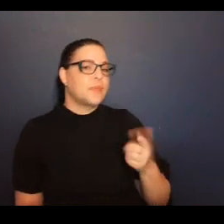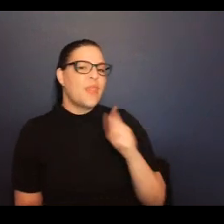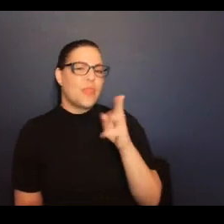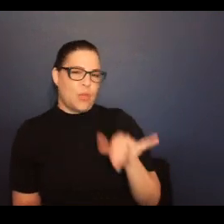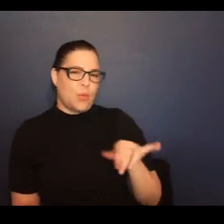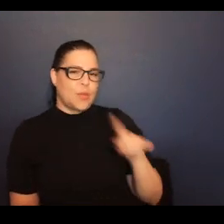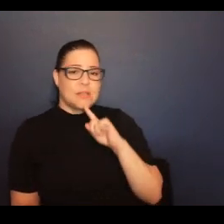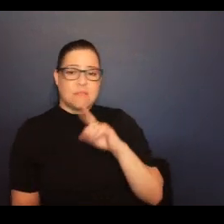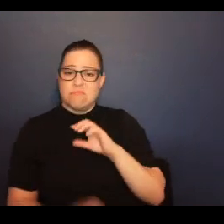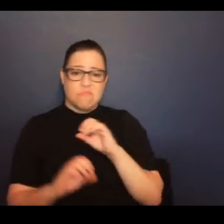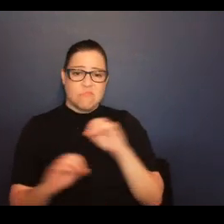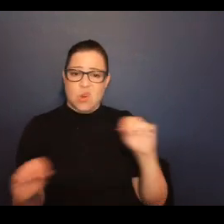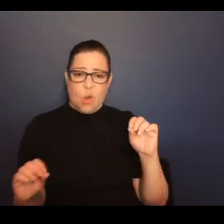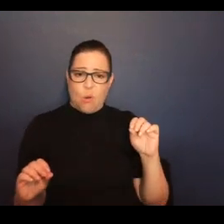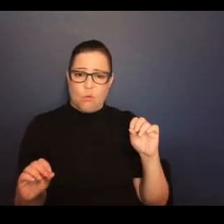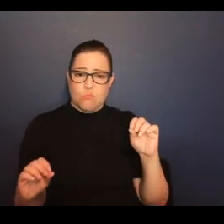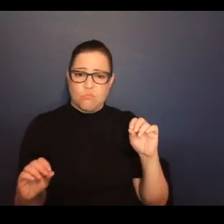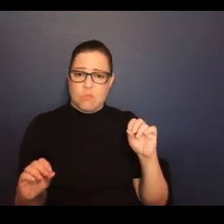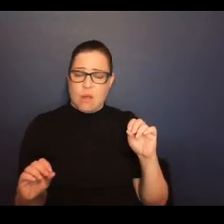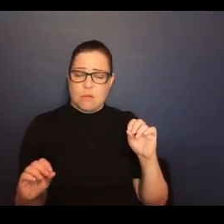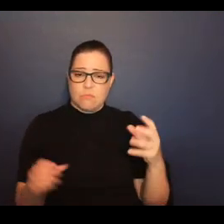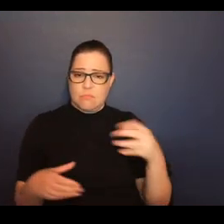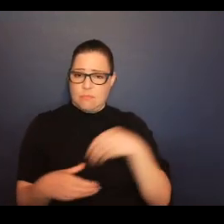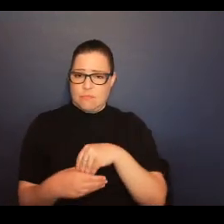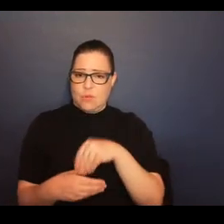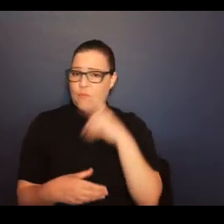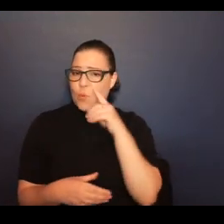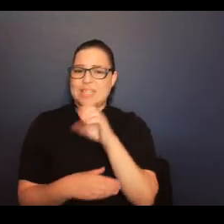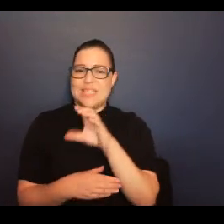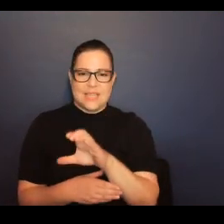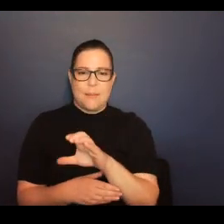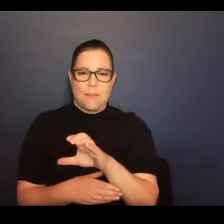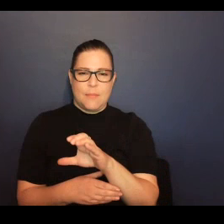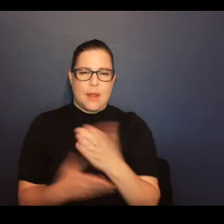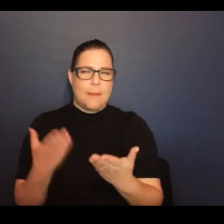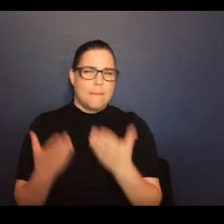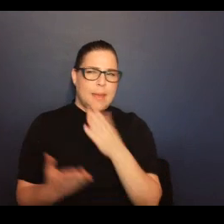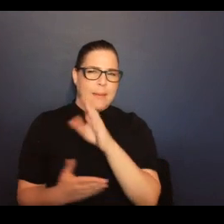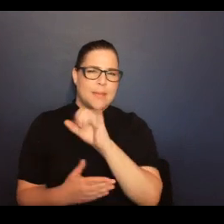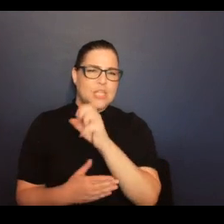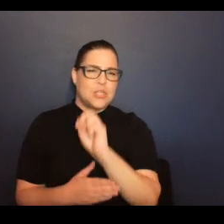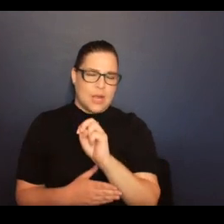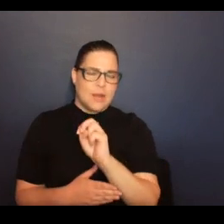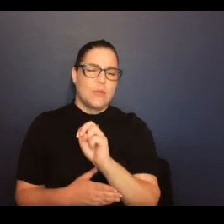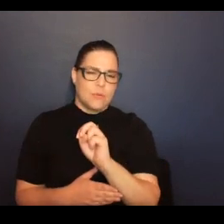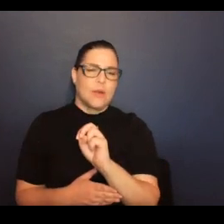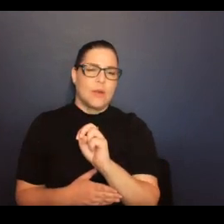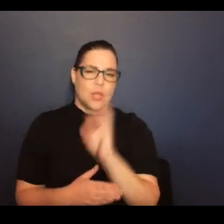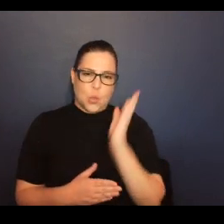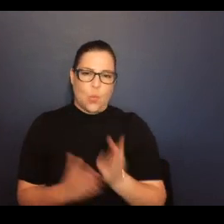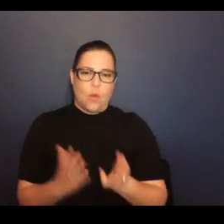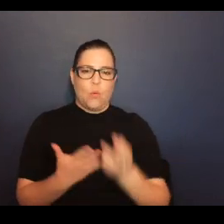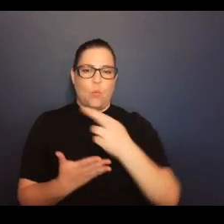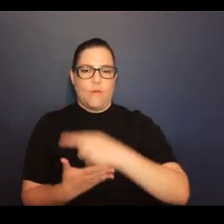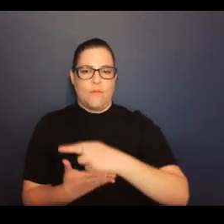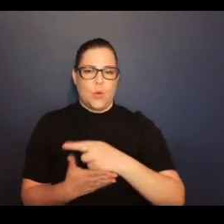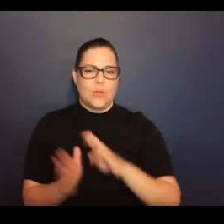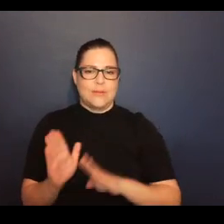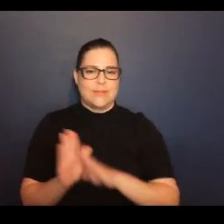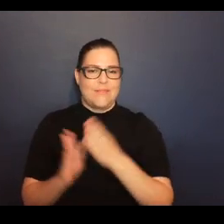there were no assignment for the crab board for December, and probably in January you will be reviewing the